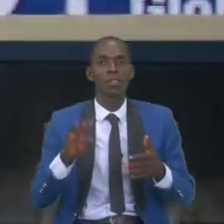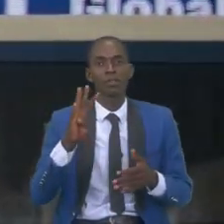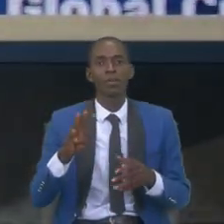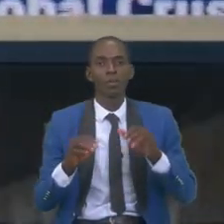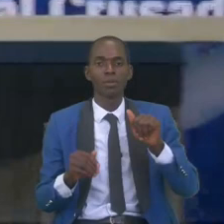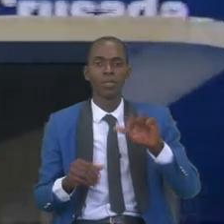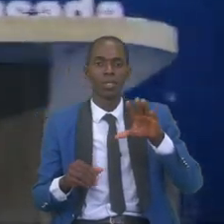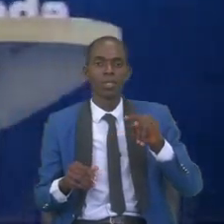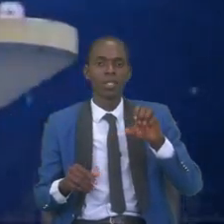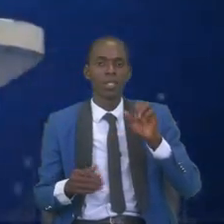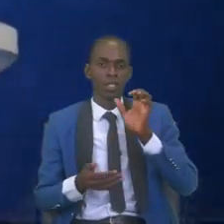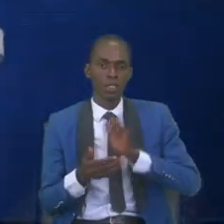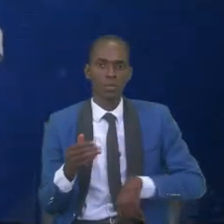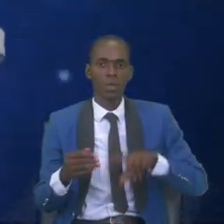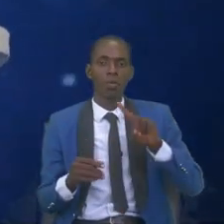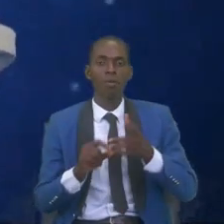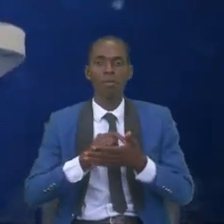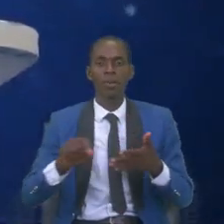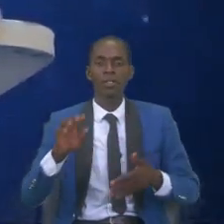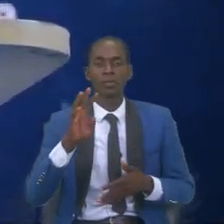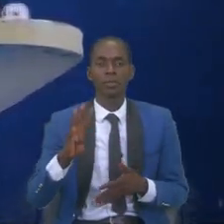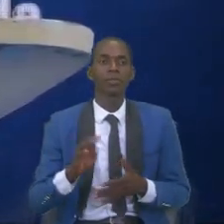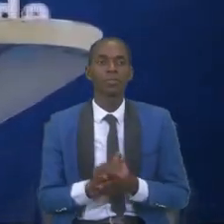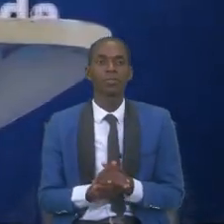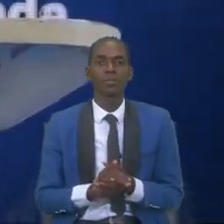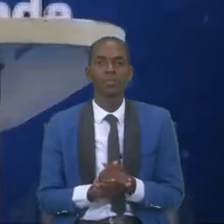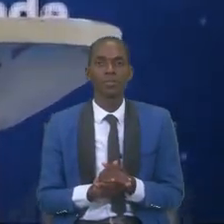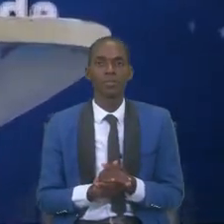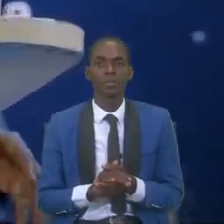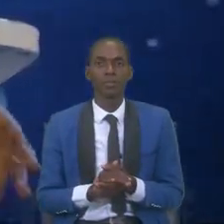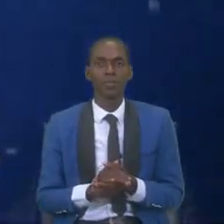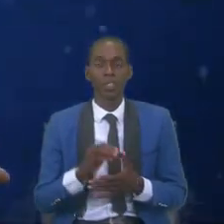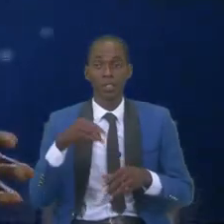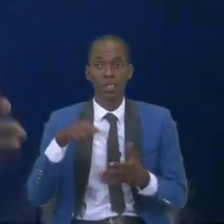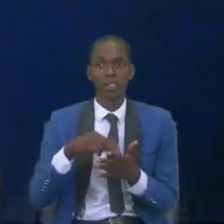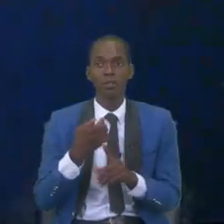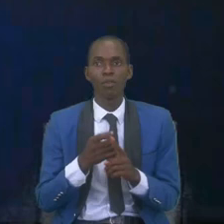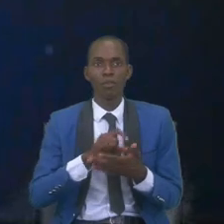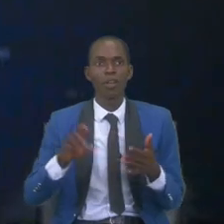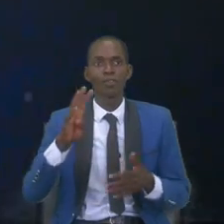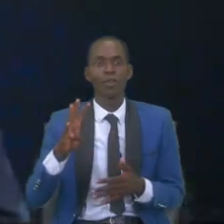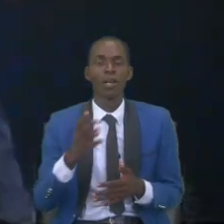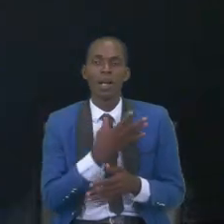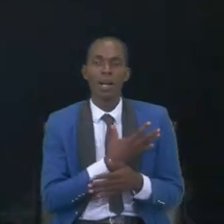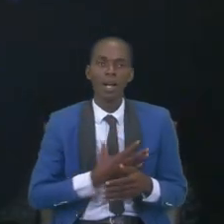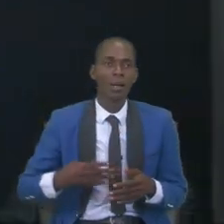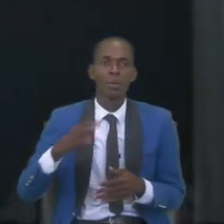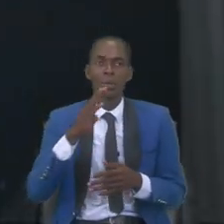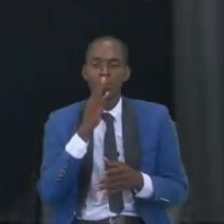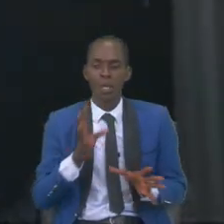of the Apostles chapter 1, and we're reading from verse 4. It says, and being